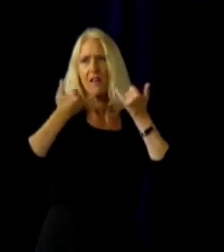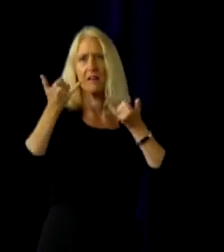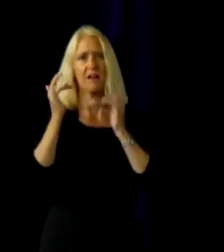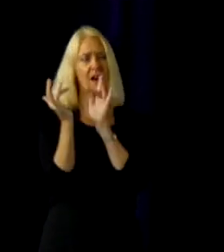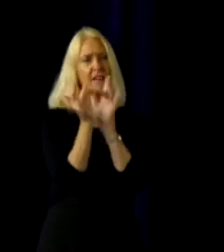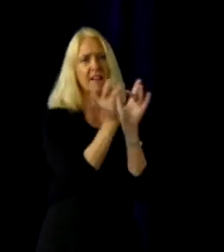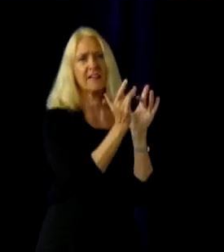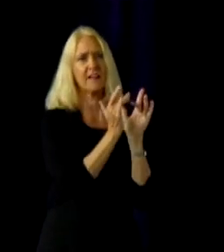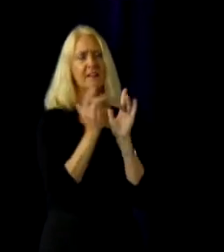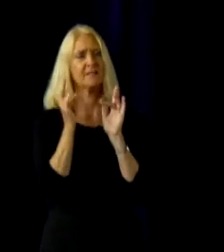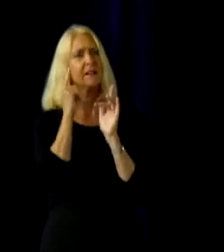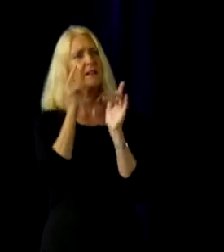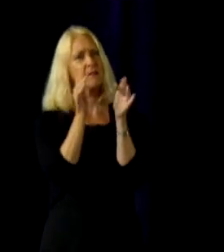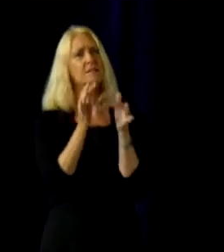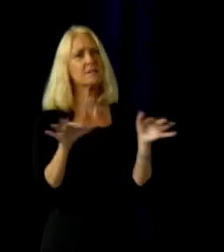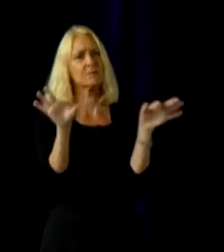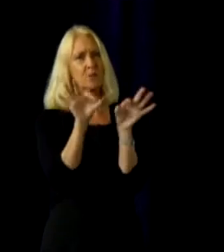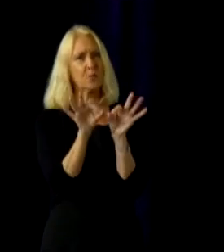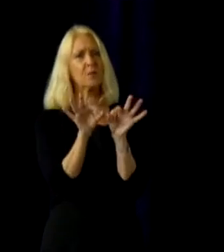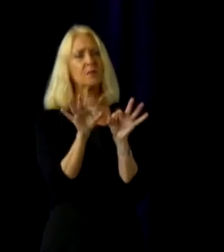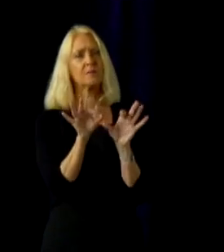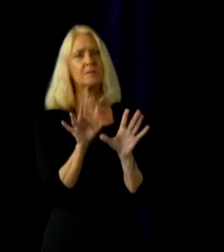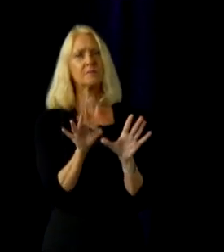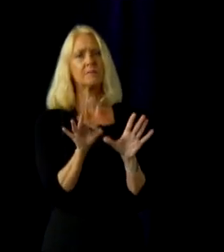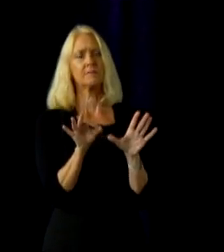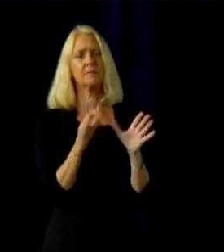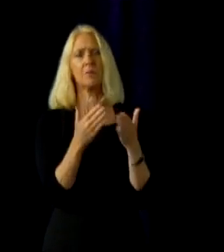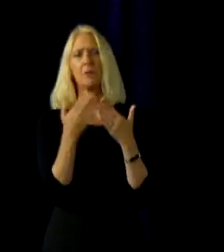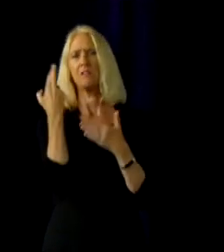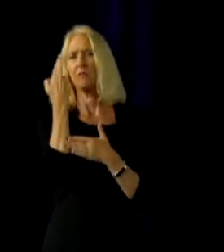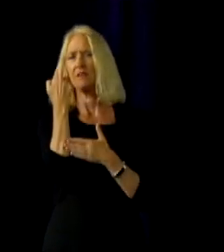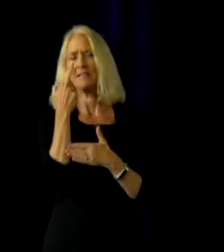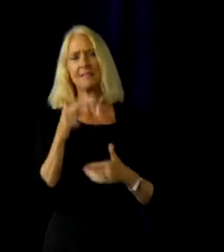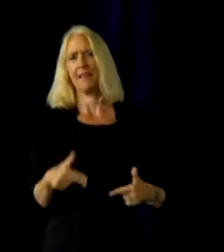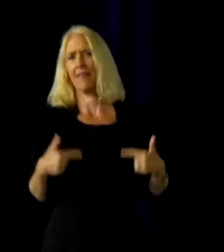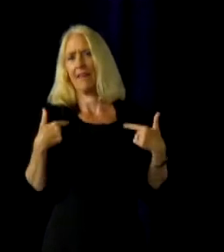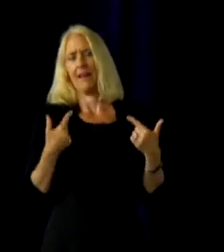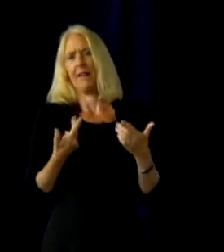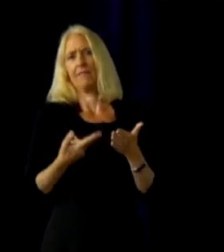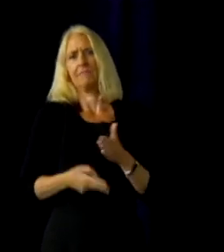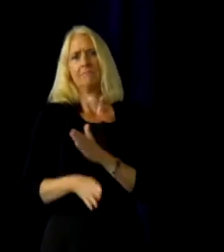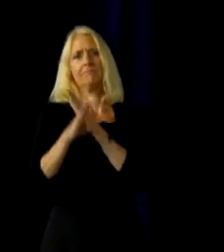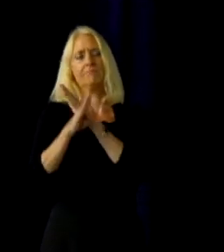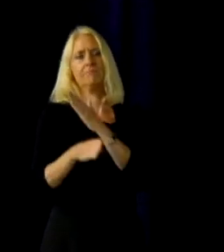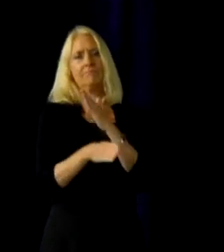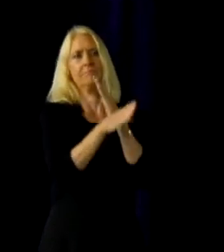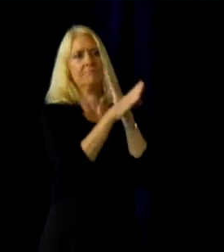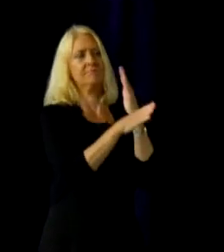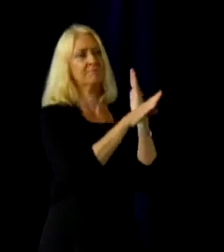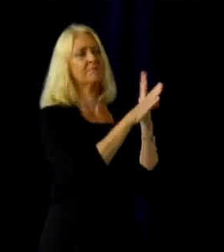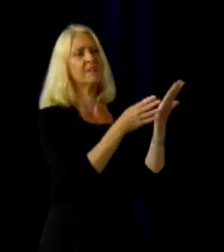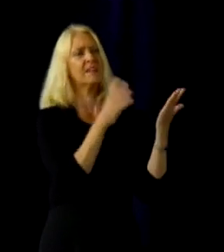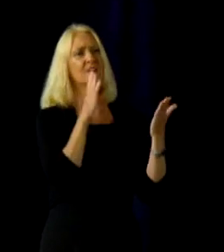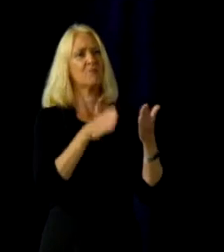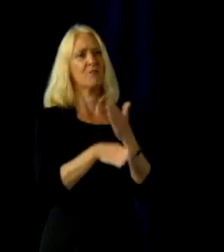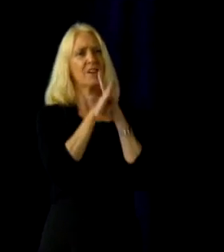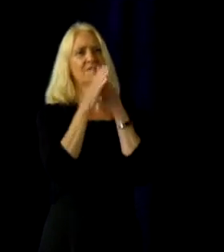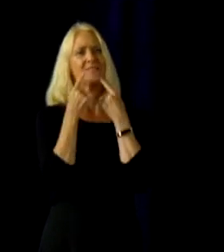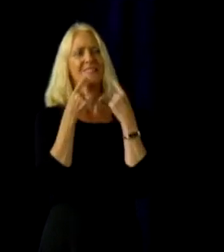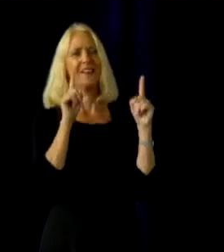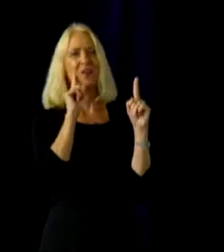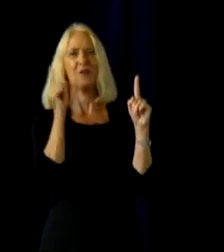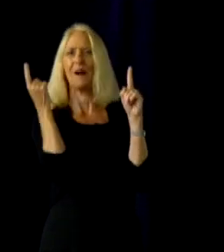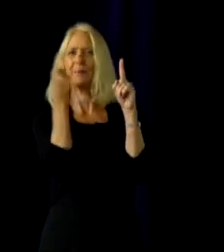important because for whatever reasons, life many times gets in the way of our goals or our aspirations, and making